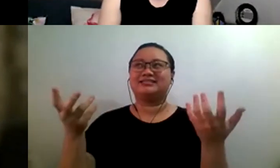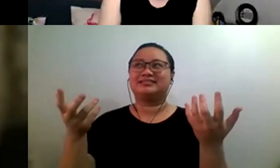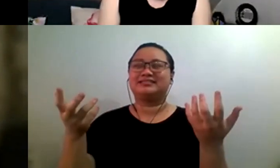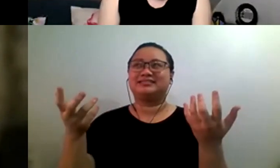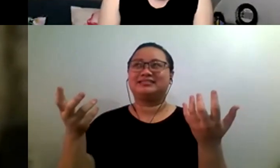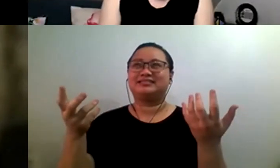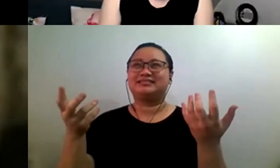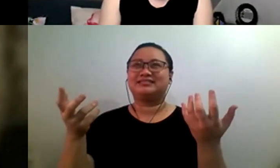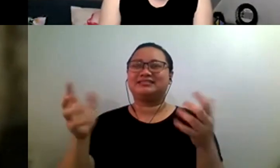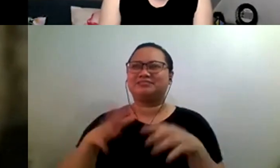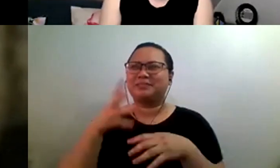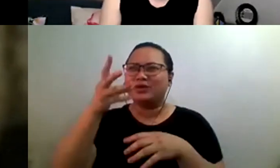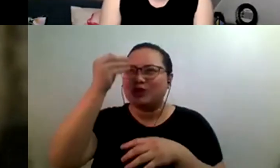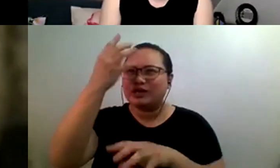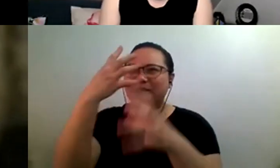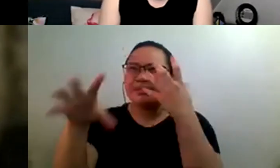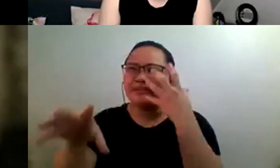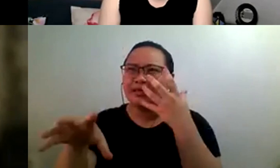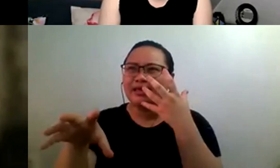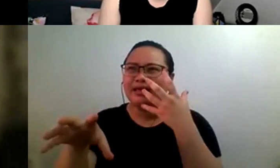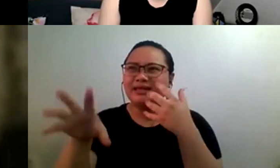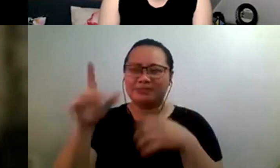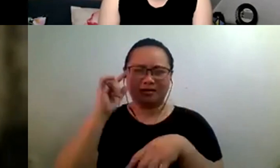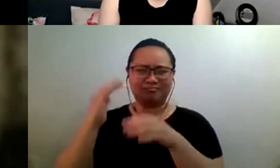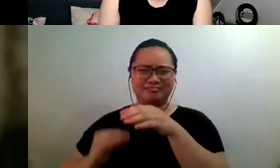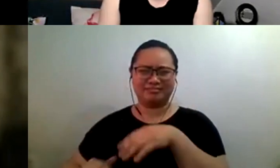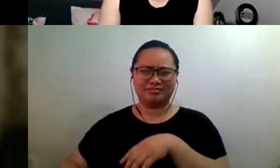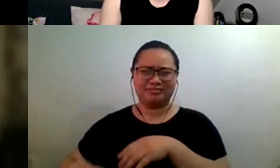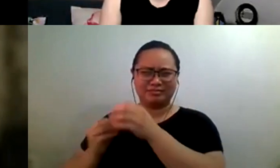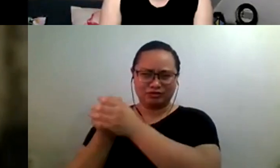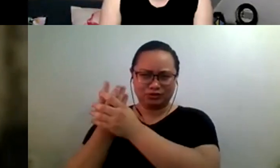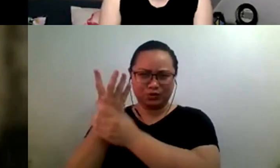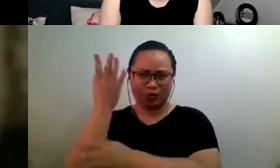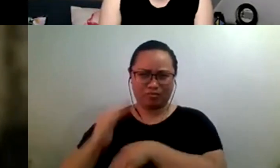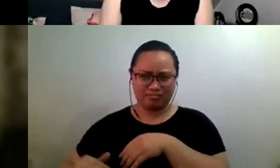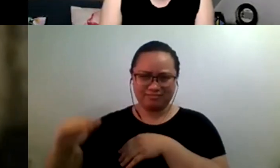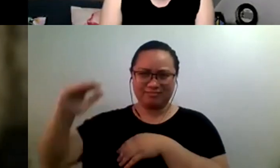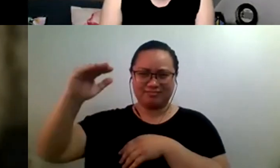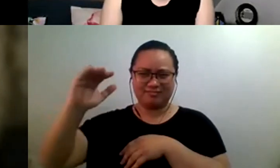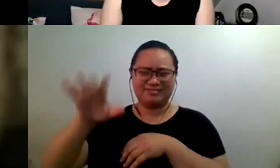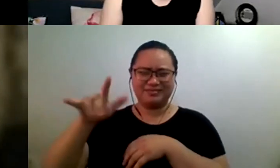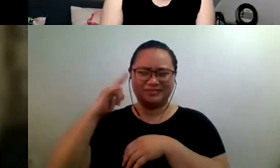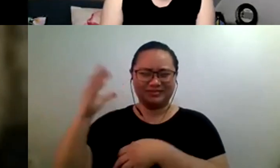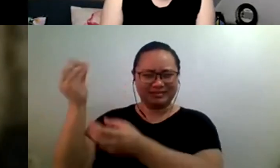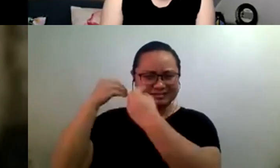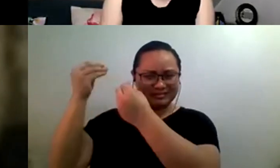from the day we were born empathic naman tayo, that's why we have those yun yung nalakon term eh,